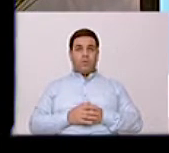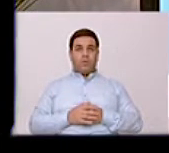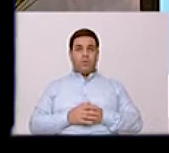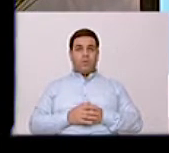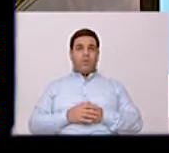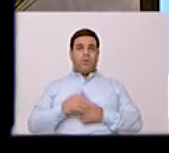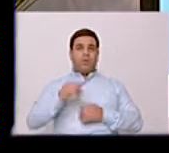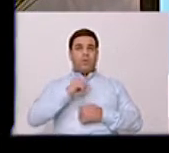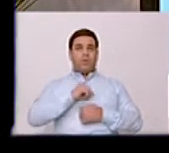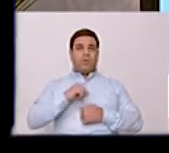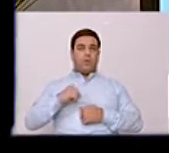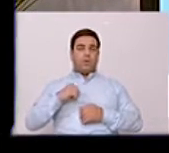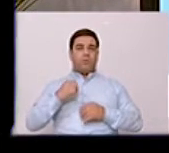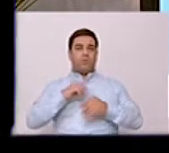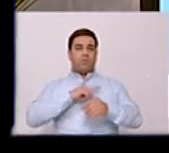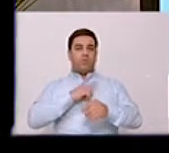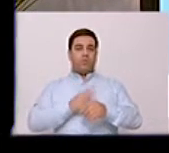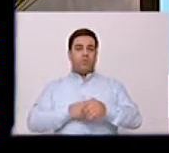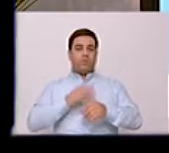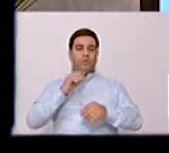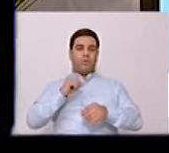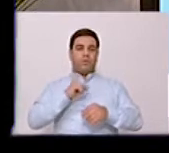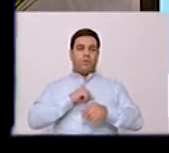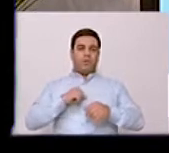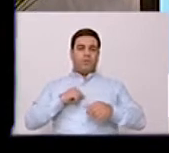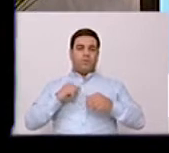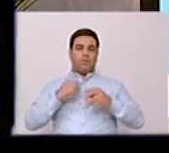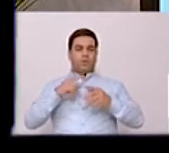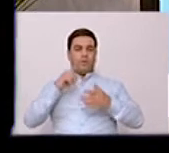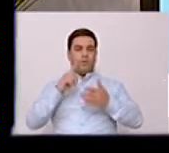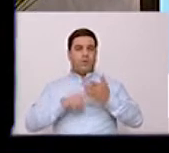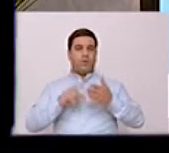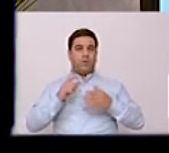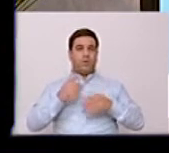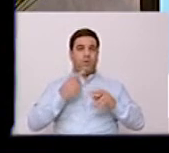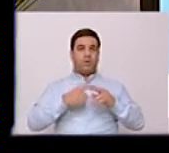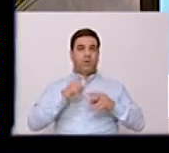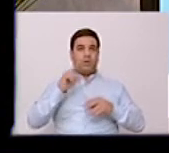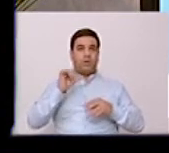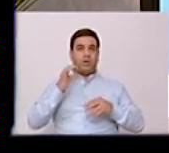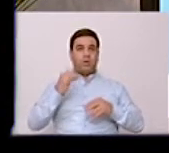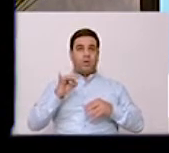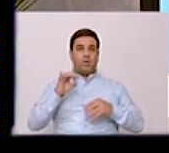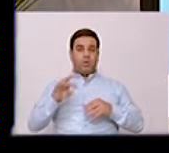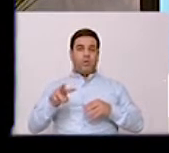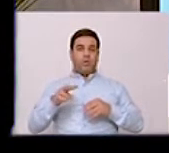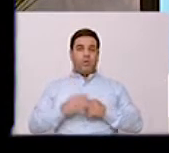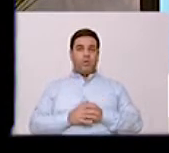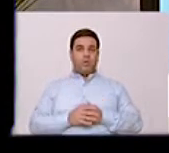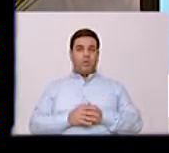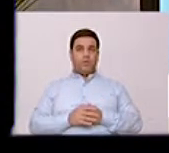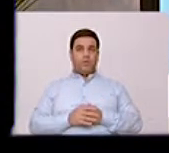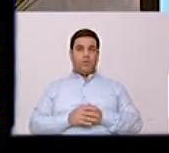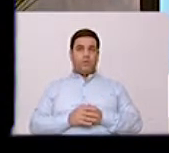Demak, eng kuchli va eng teran obrazlardan biri bu xayol obrazi ekan.